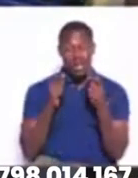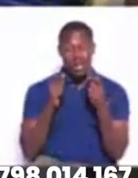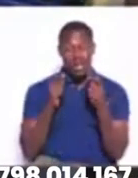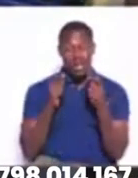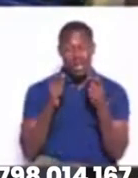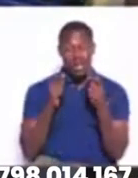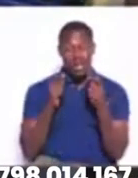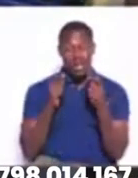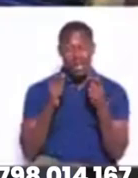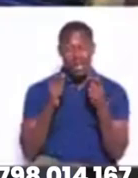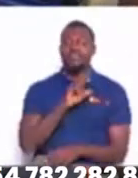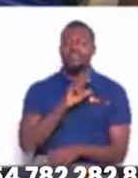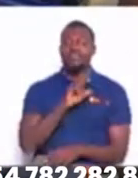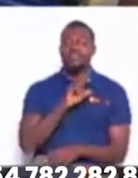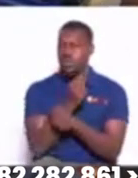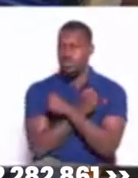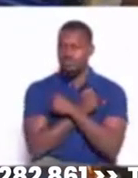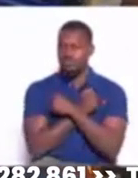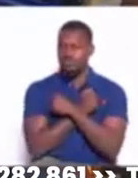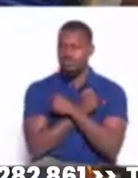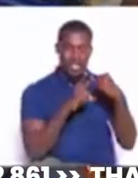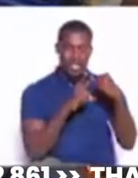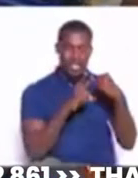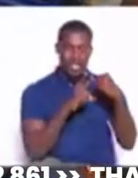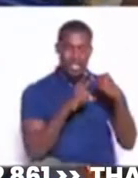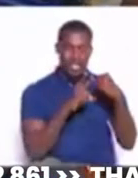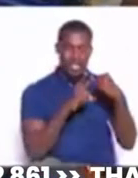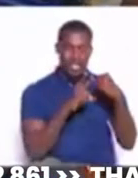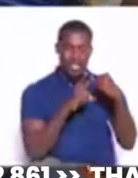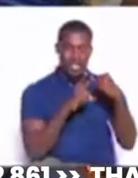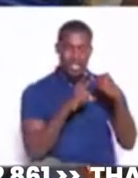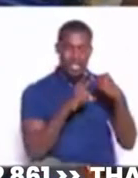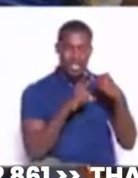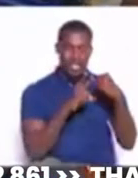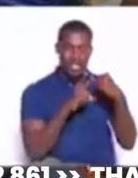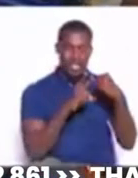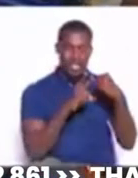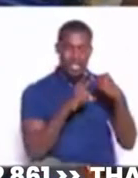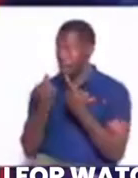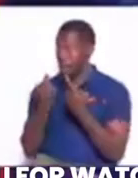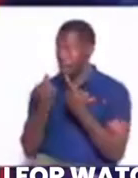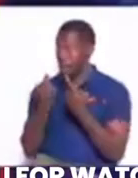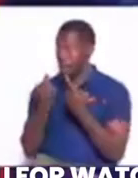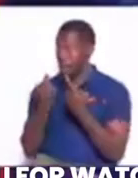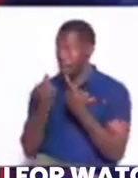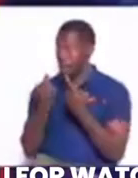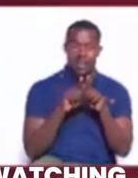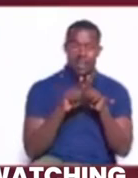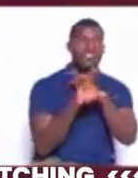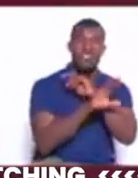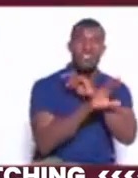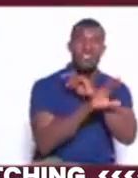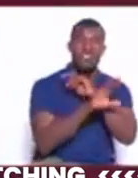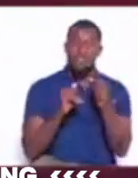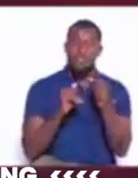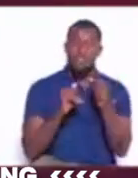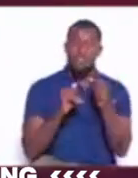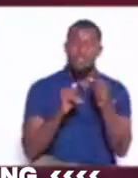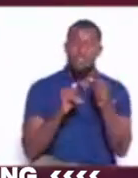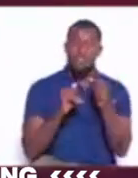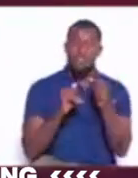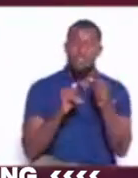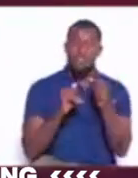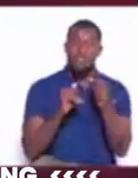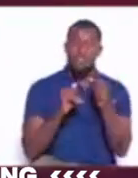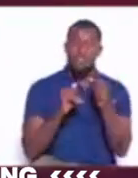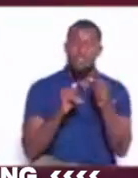verse 10, the thief cometh not but for to kill, to steal, and destroy, but I have come that